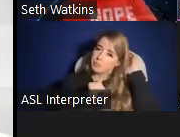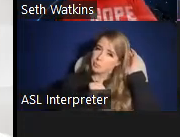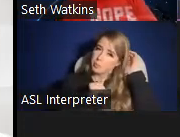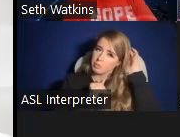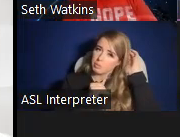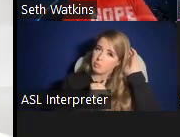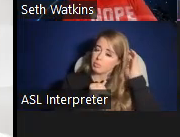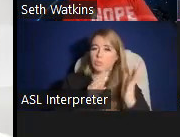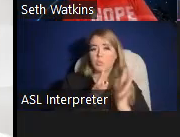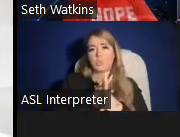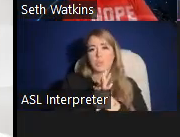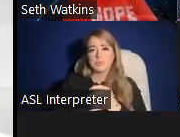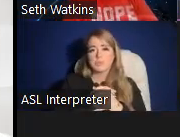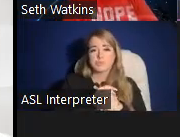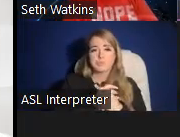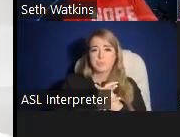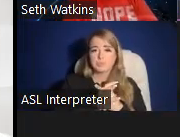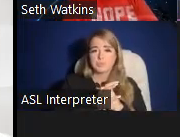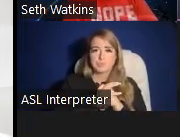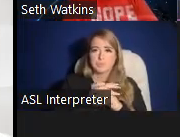That's it.